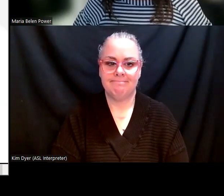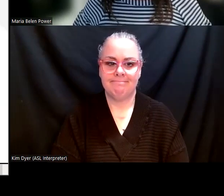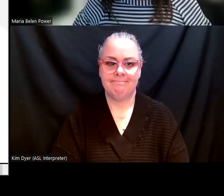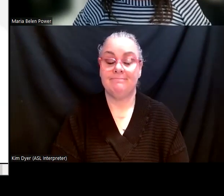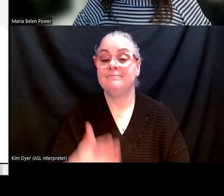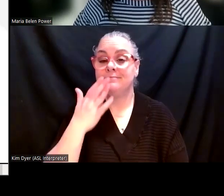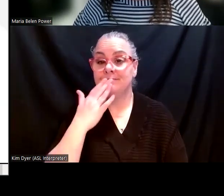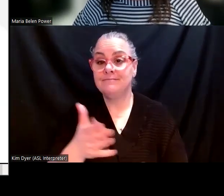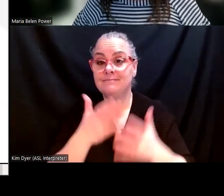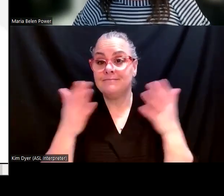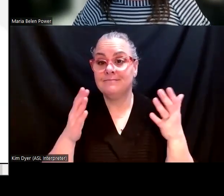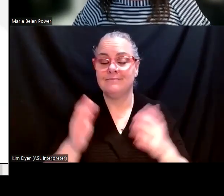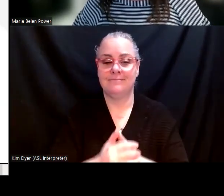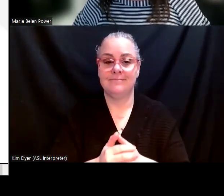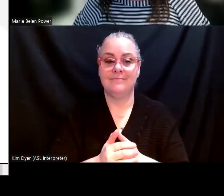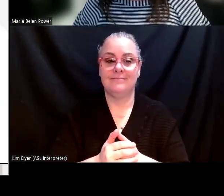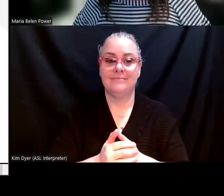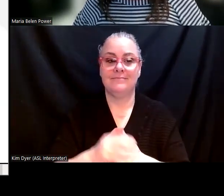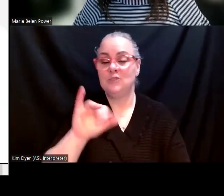Thank you so much, Jonathan and Diana.